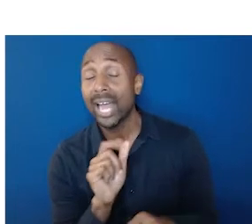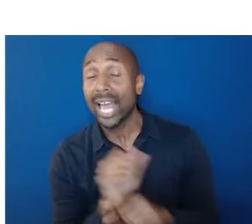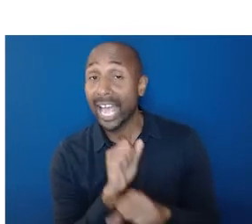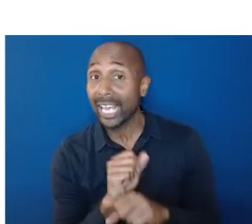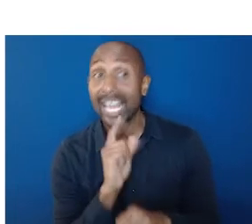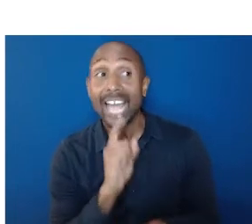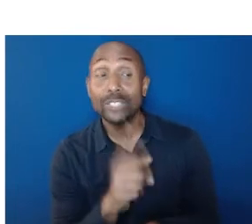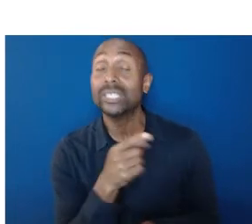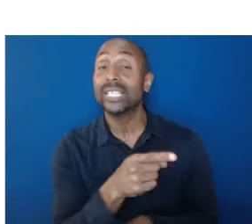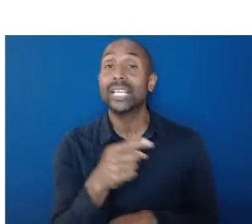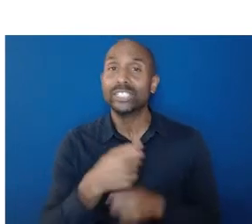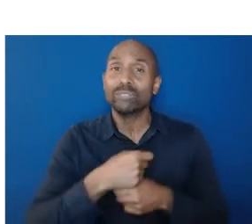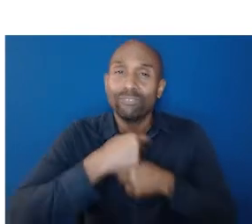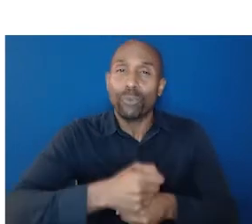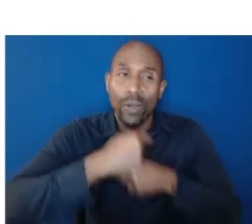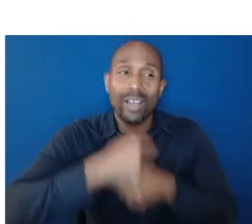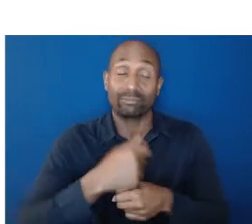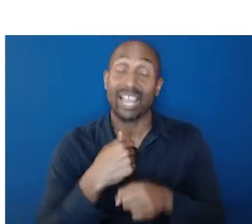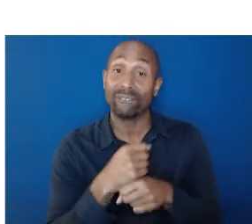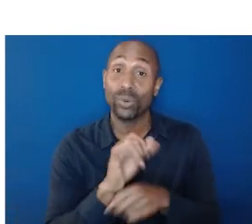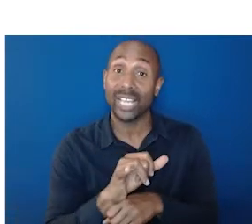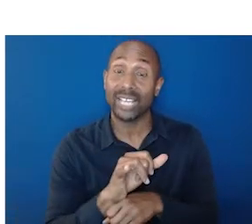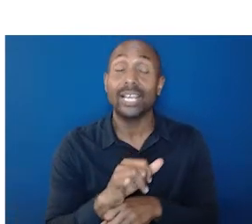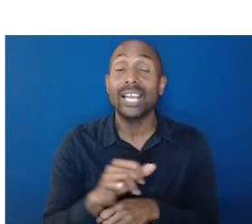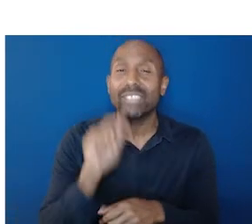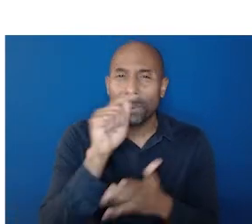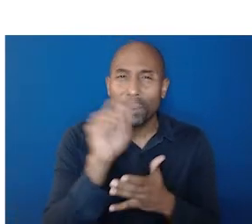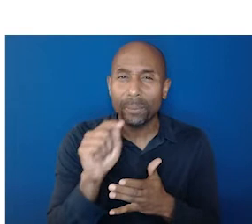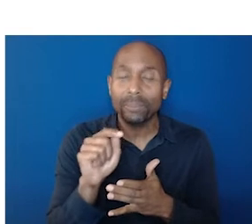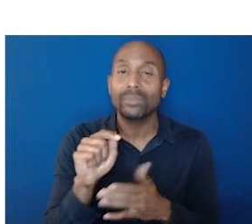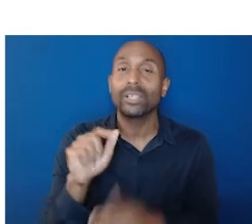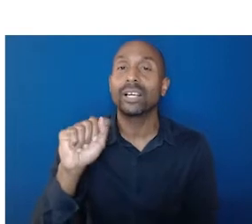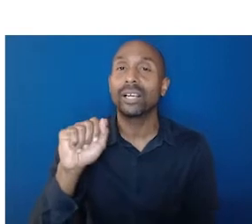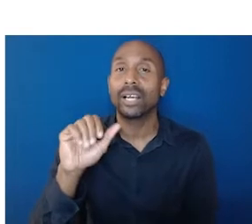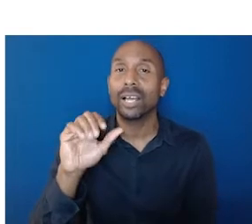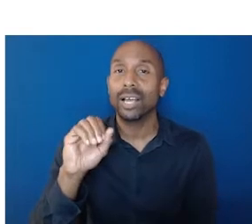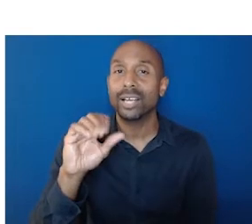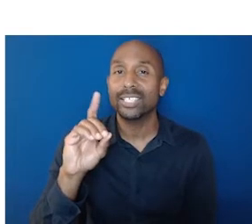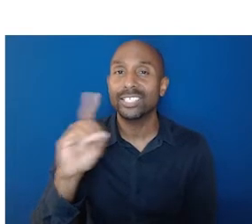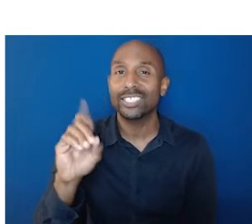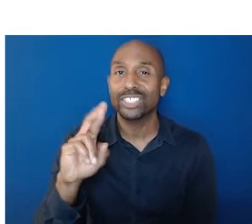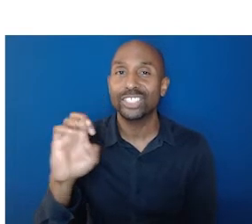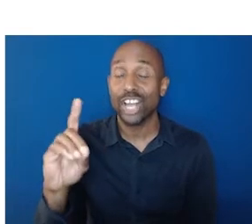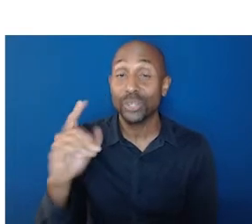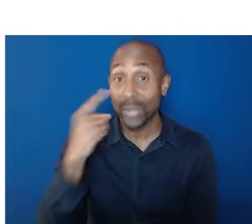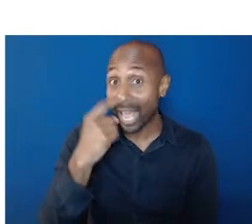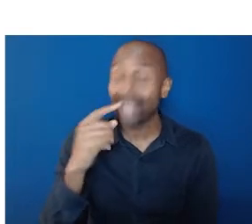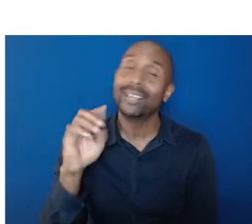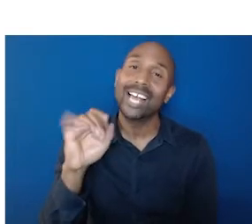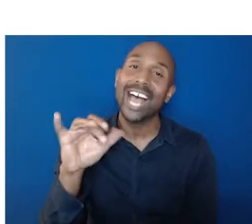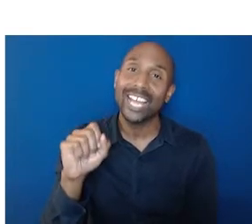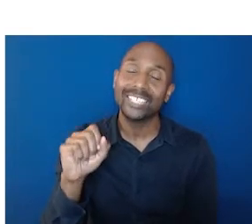those are forged, and the little dots are soldered eyes, and they're forged and they are fold formed and they are textured